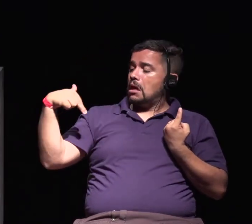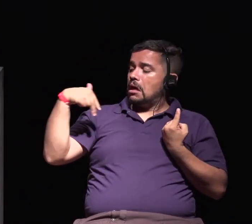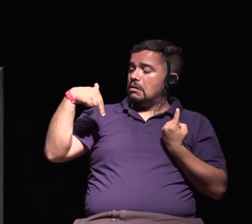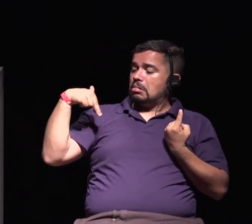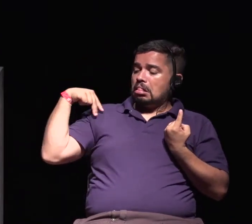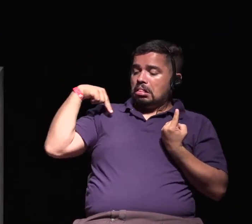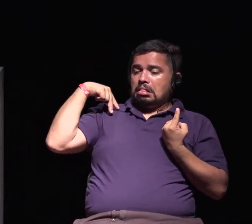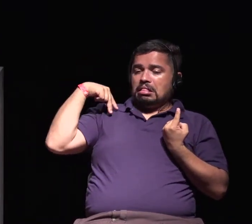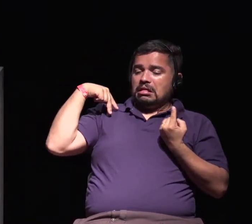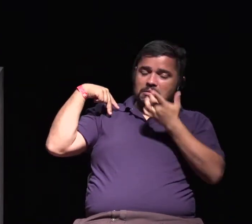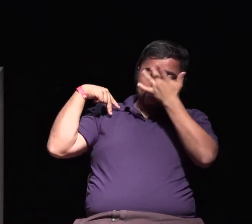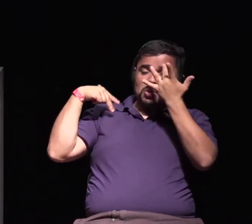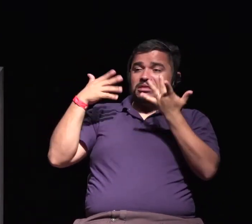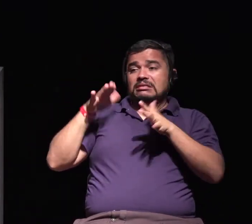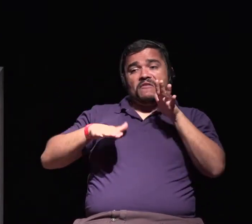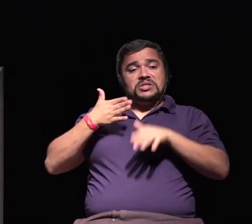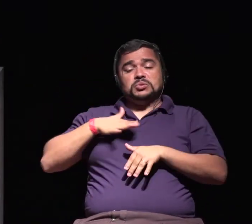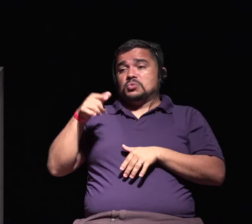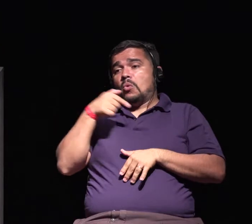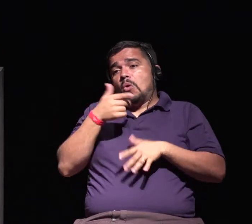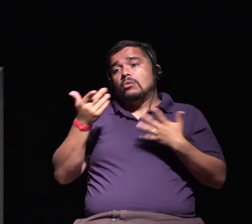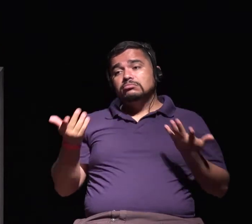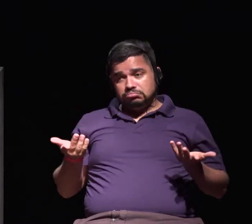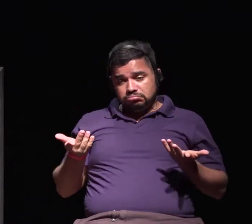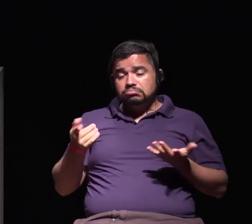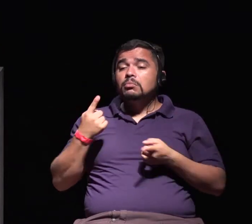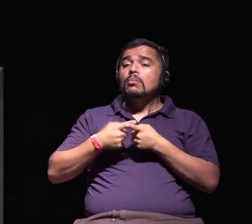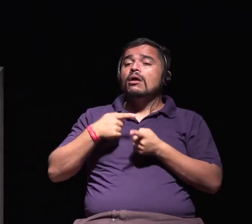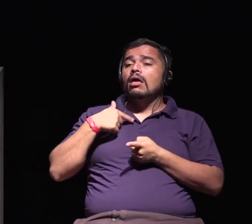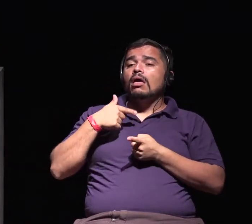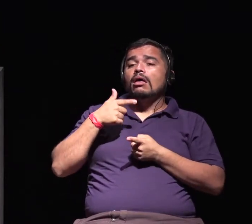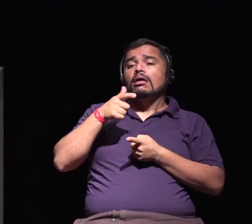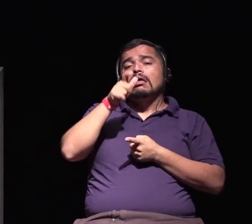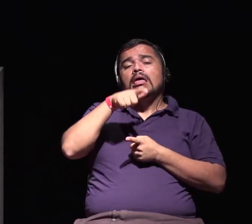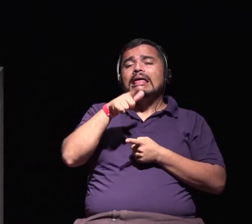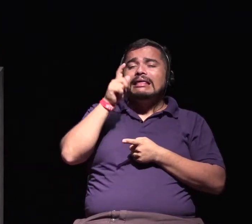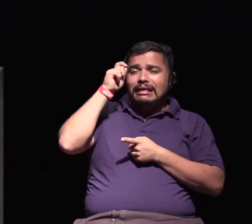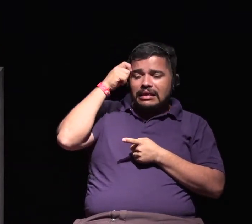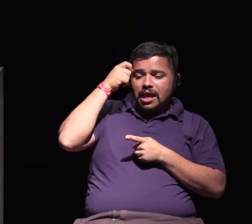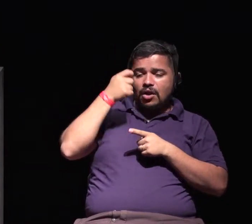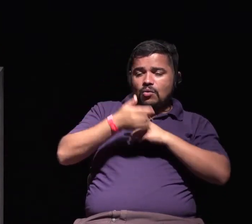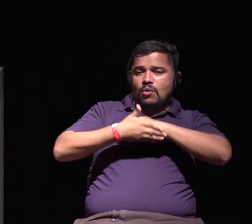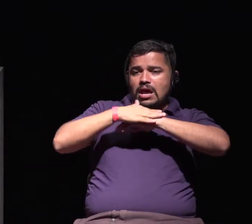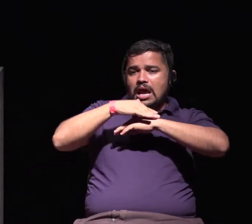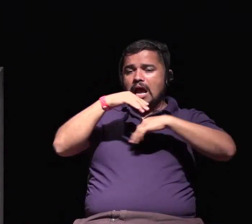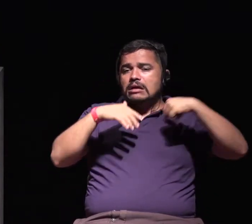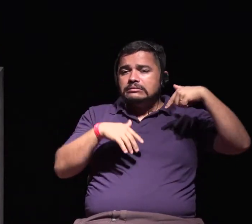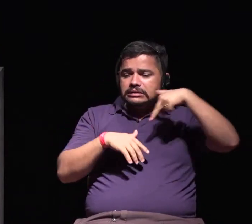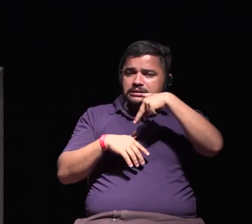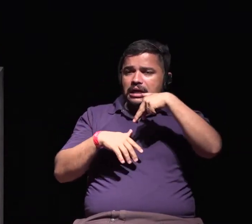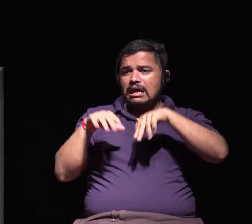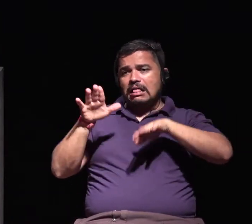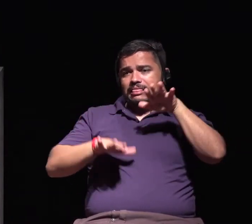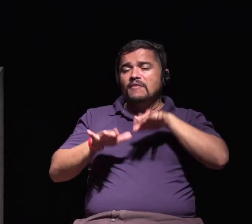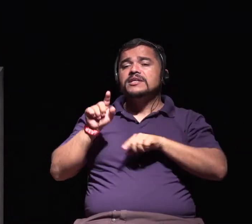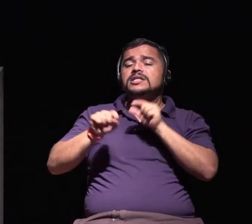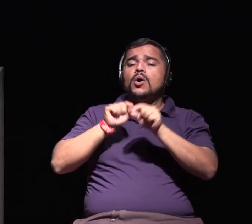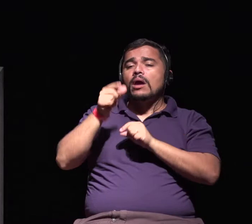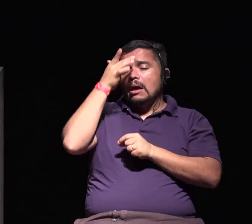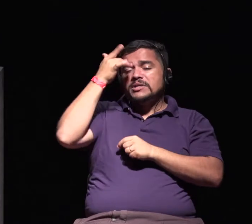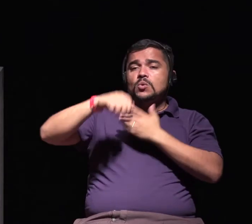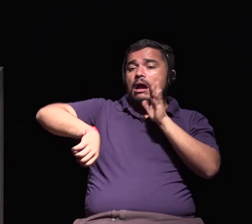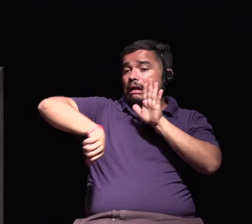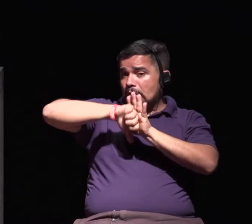subjectively infers being criminal. This is me quoting the sociologist Rashawn Ray, who's written about black male